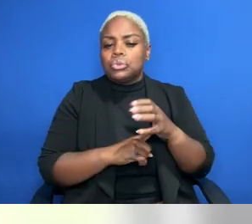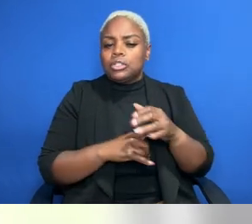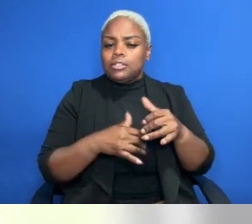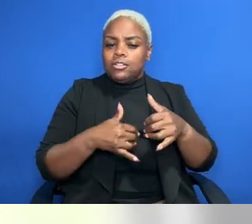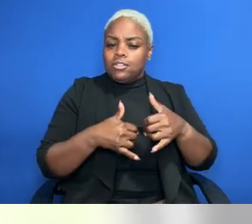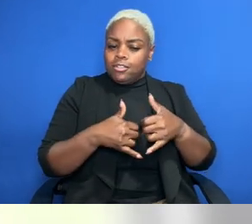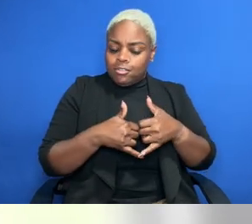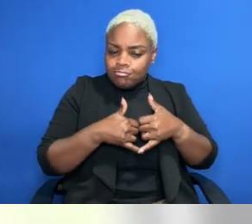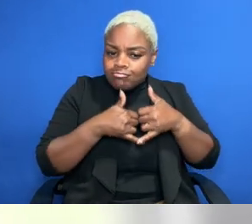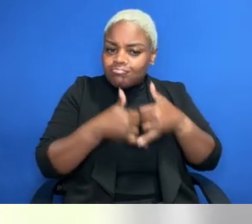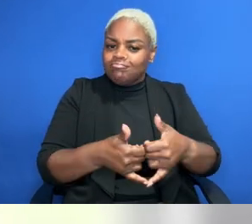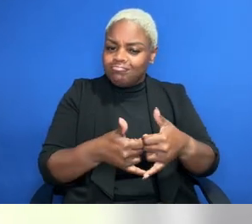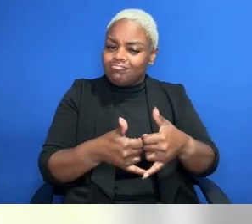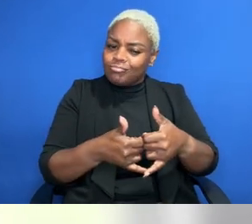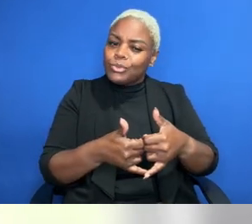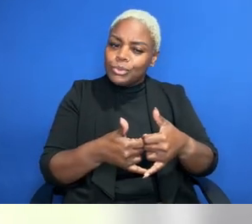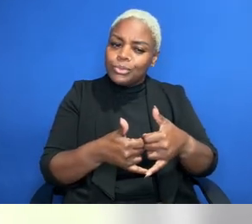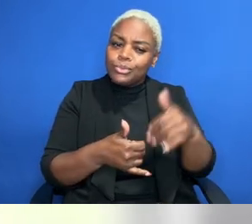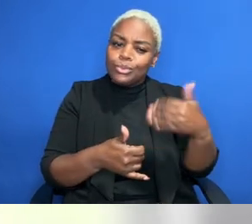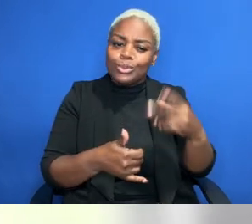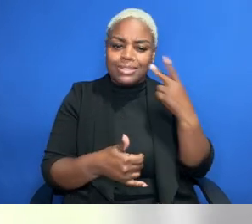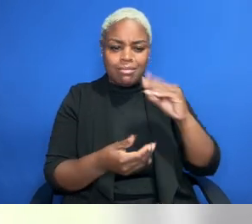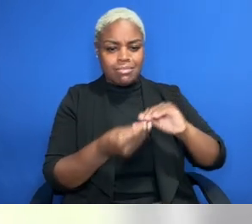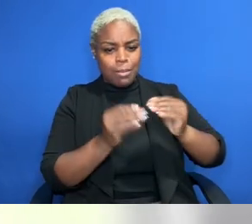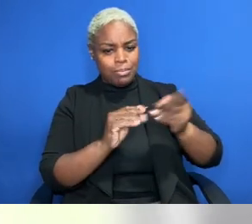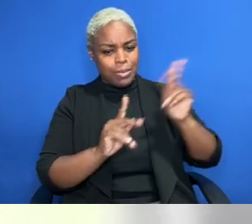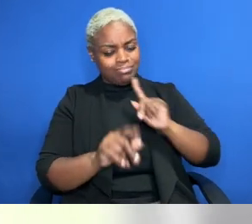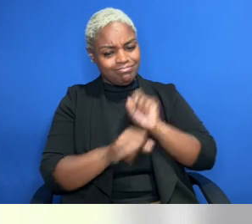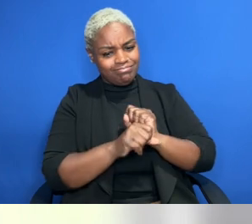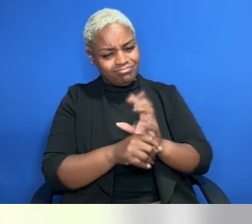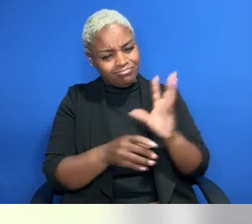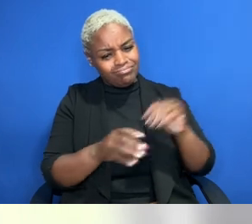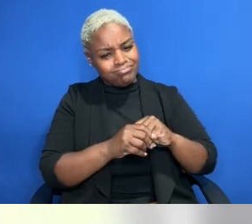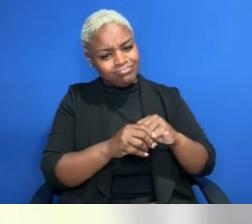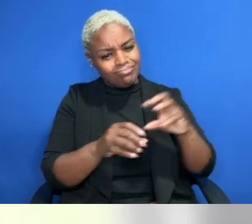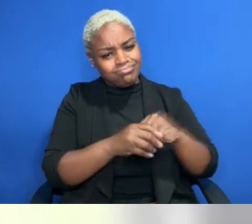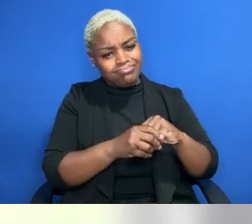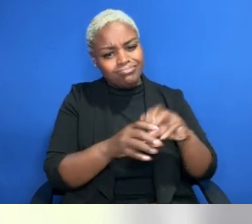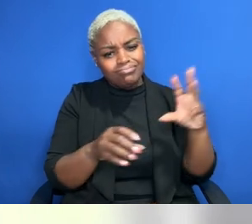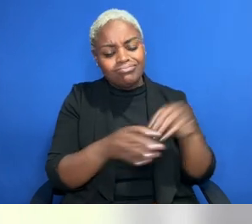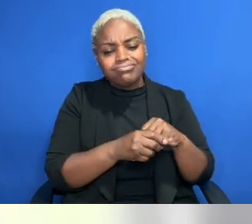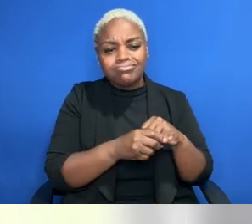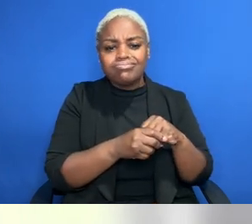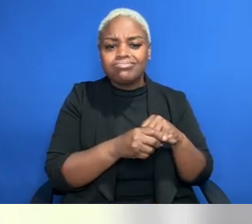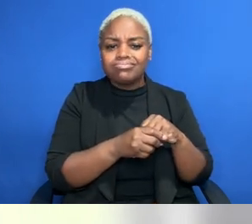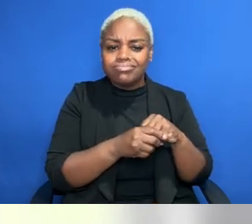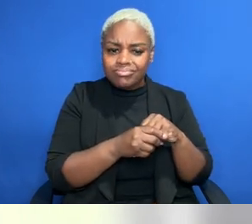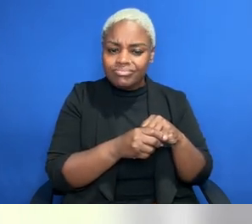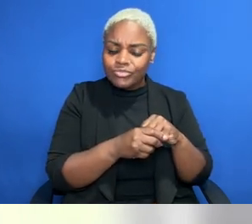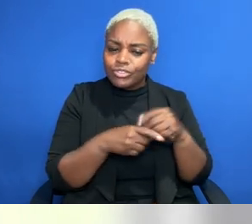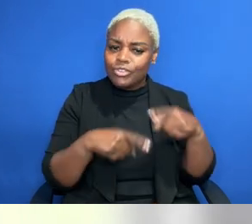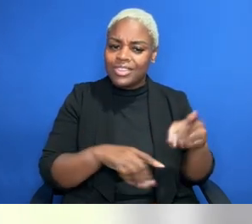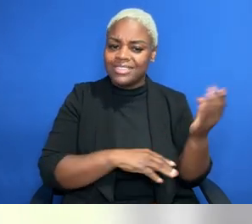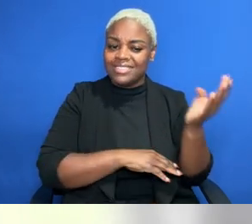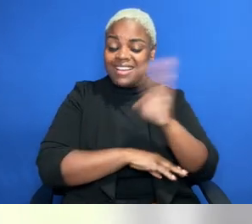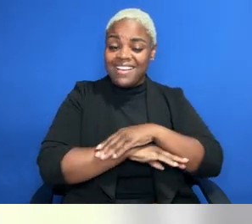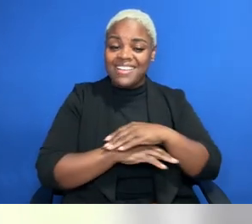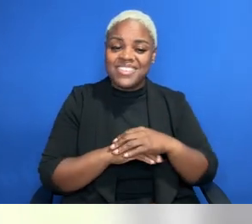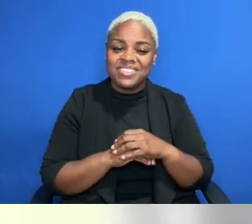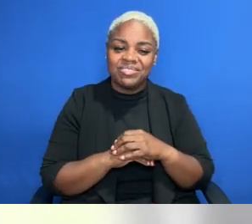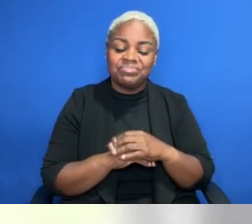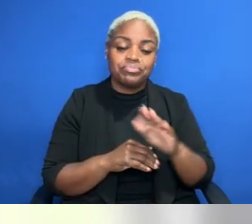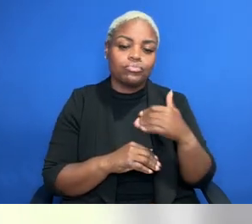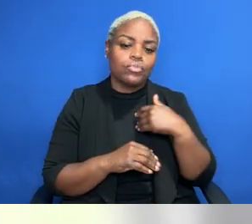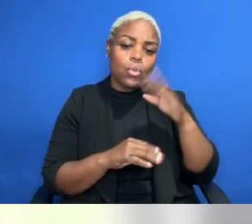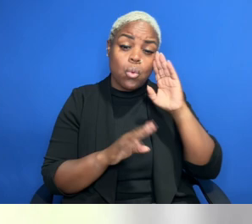day, and it has really been rewarding to see the number of people actively participating throughout the